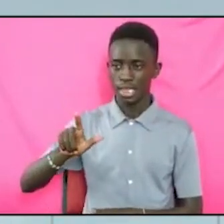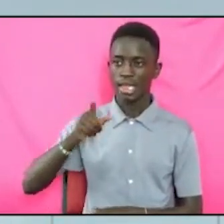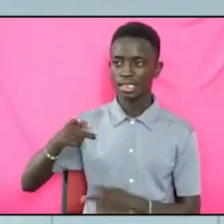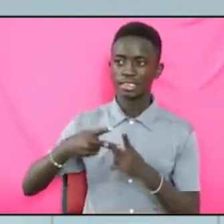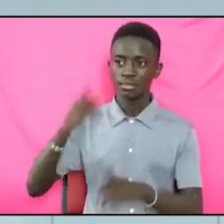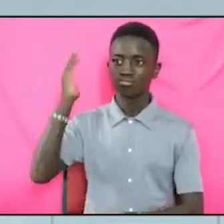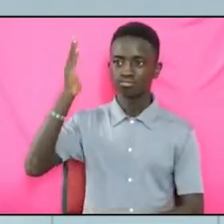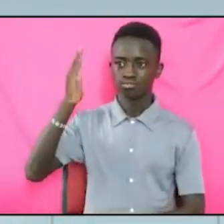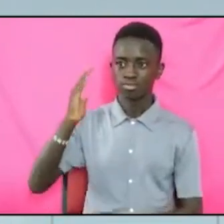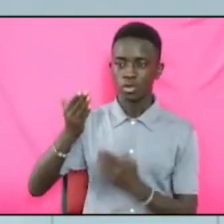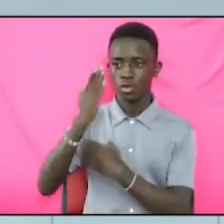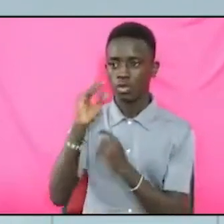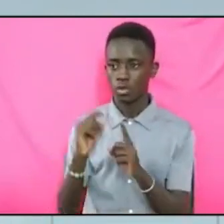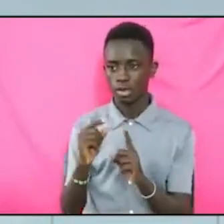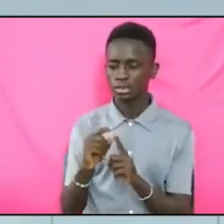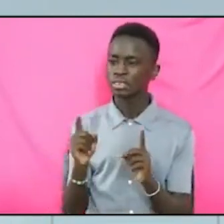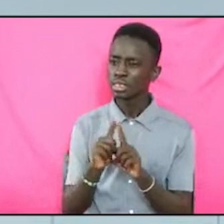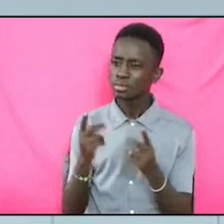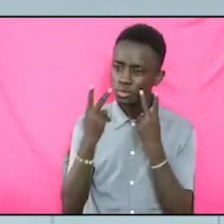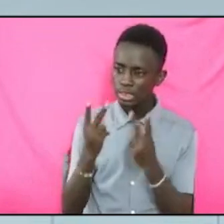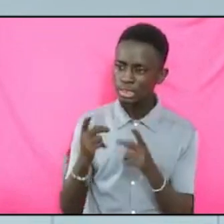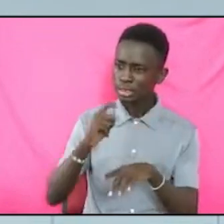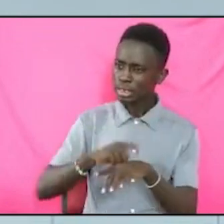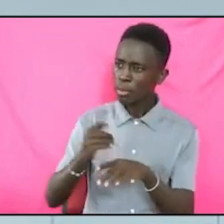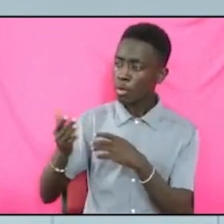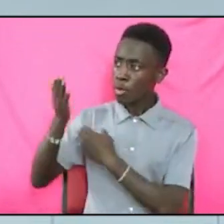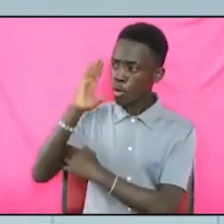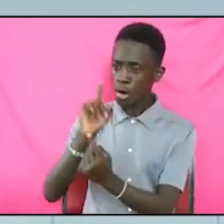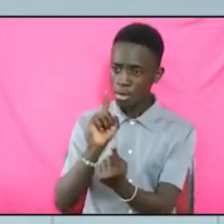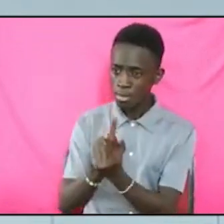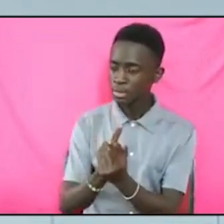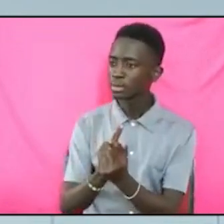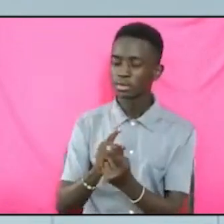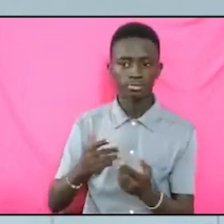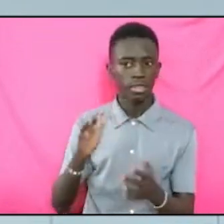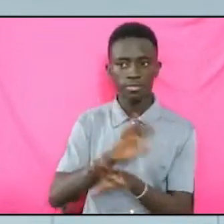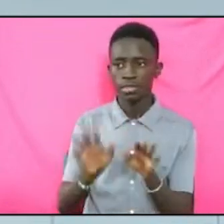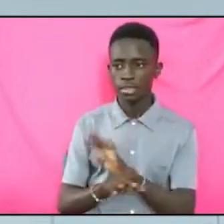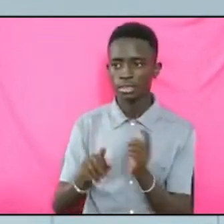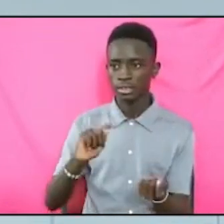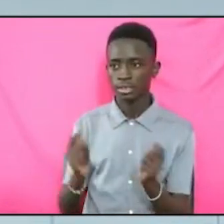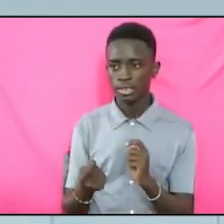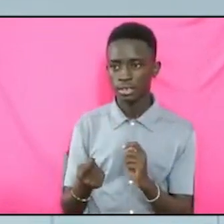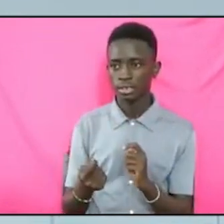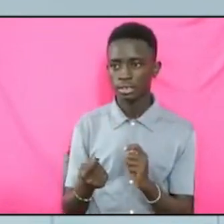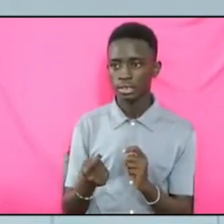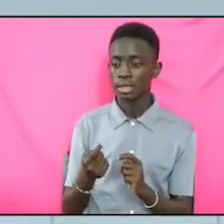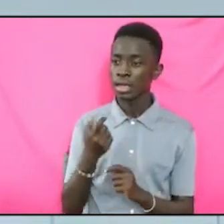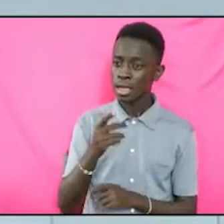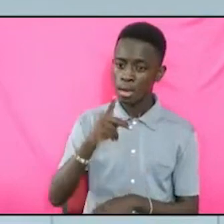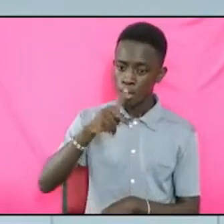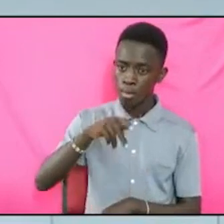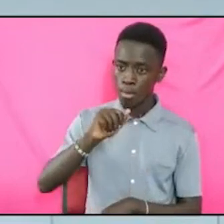Lord, everything changed. He laid down his life for Christ. He became a powerful preacher. One